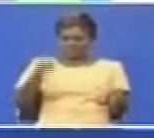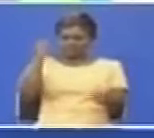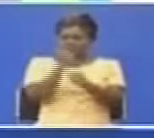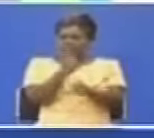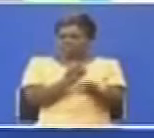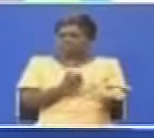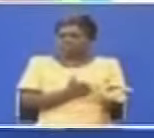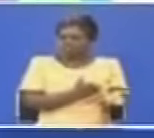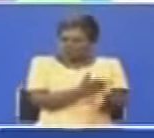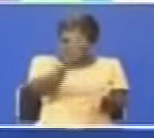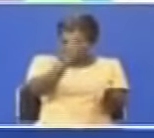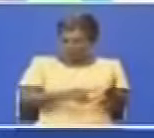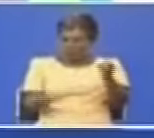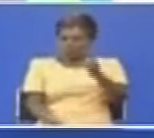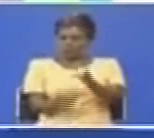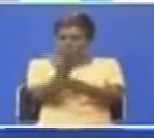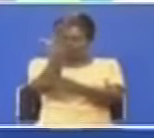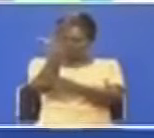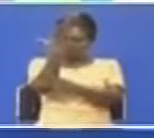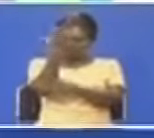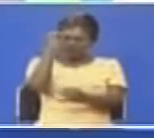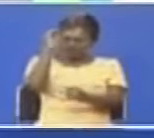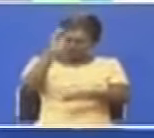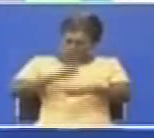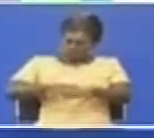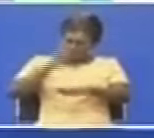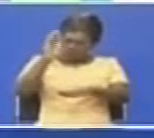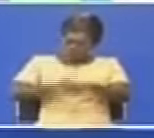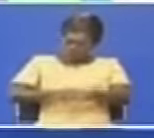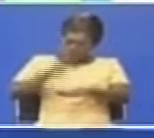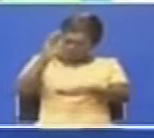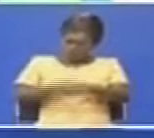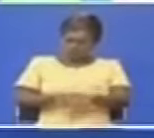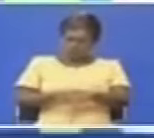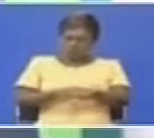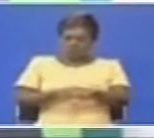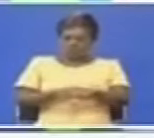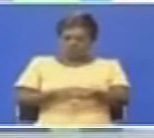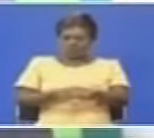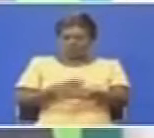that we unveil the finest of 2015.